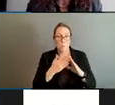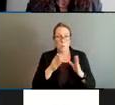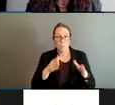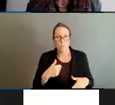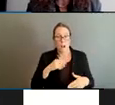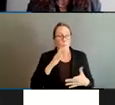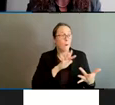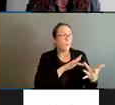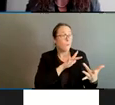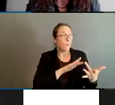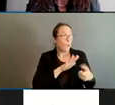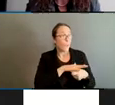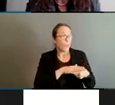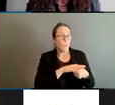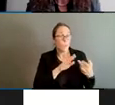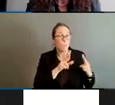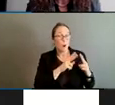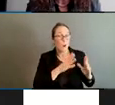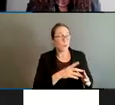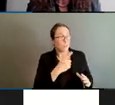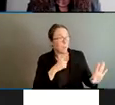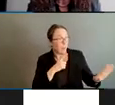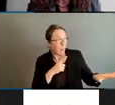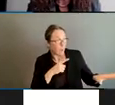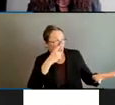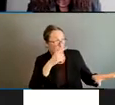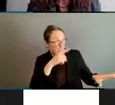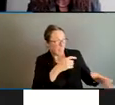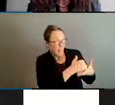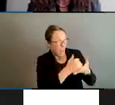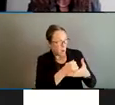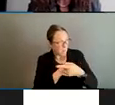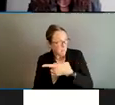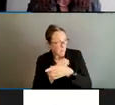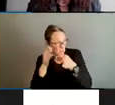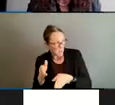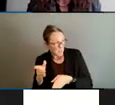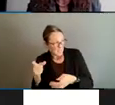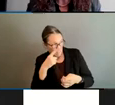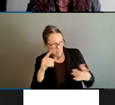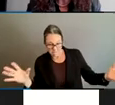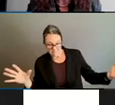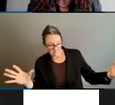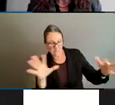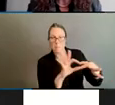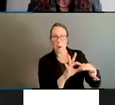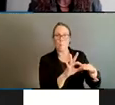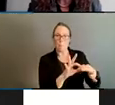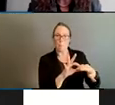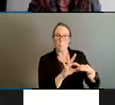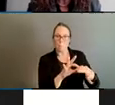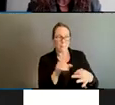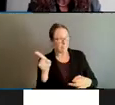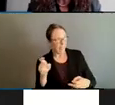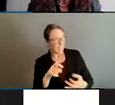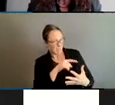to one of our local community partners and tag them and say, hey, I need help with the survivor and resources that he or she